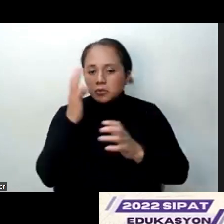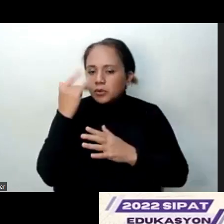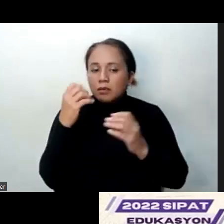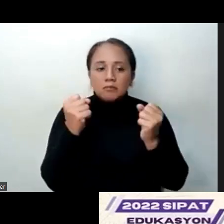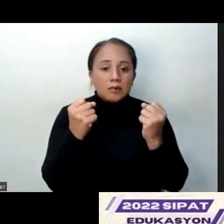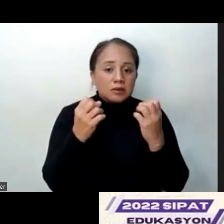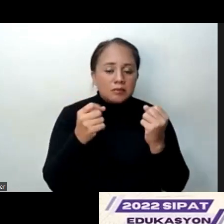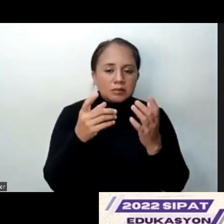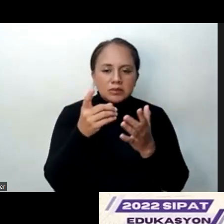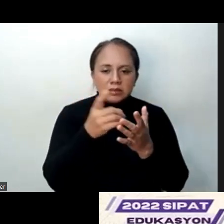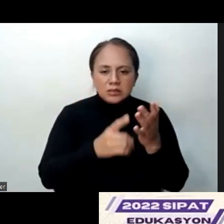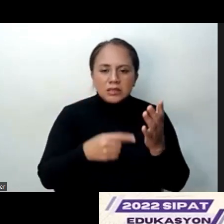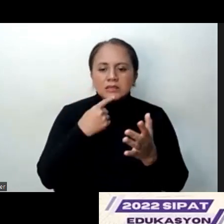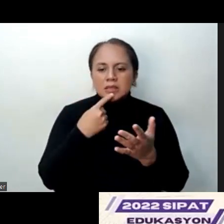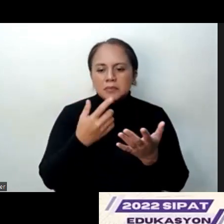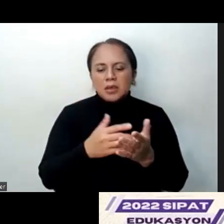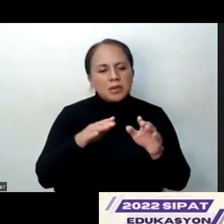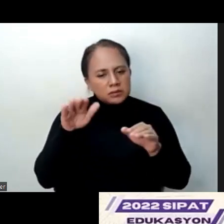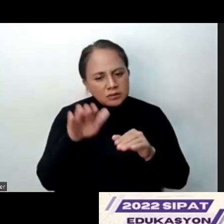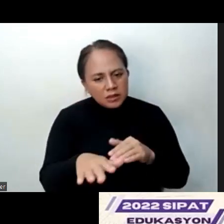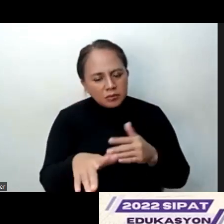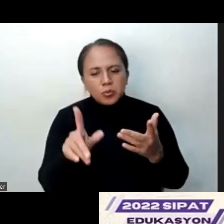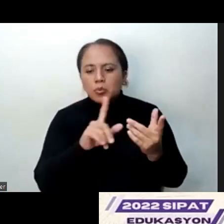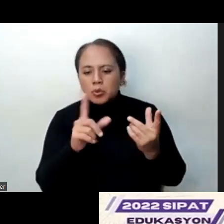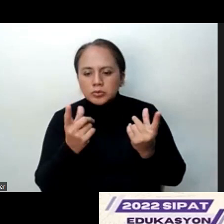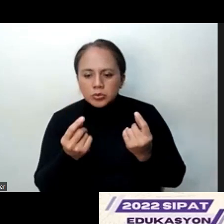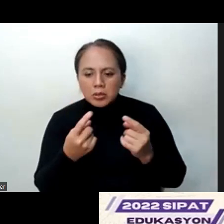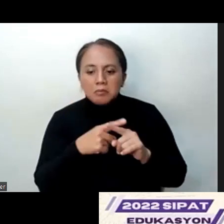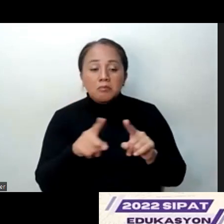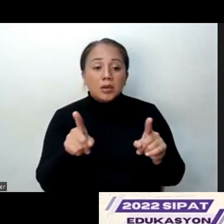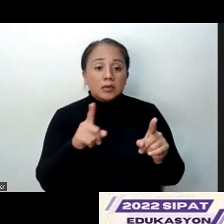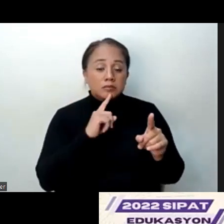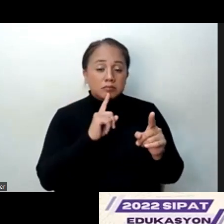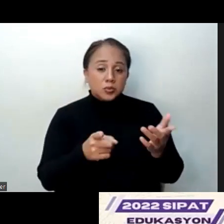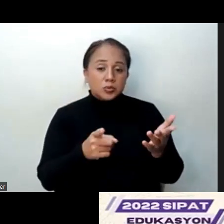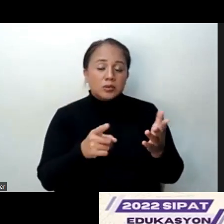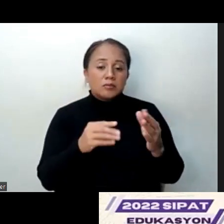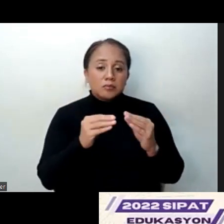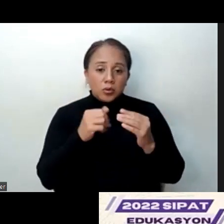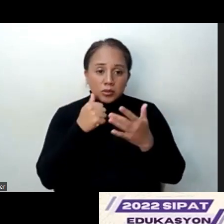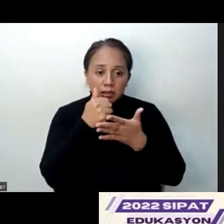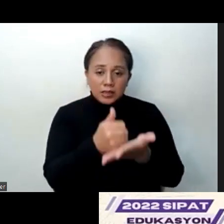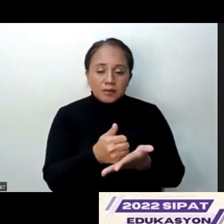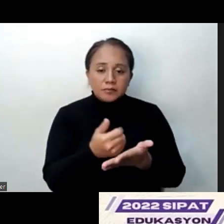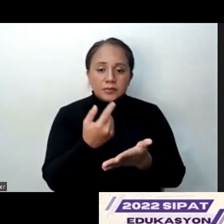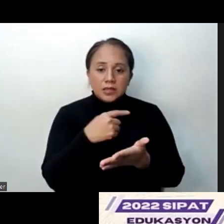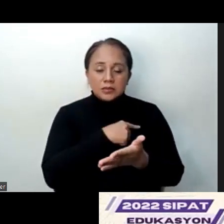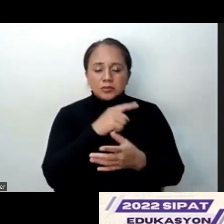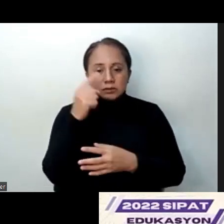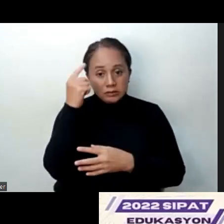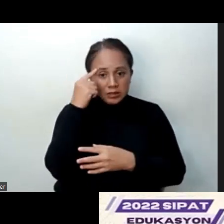sa mga design, magsasabi lang ng steps, anong gagawin. Pero ang mas makakatulong sa aking palagay ay